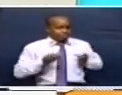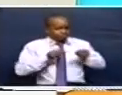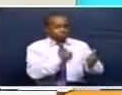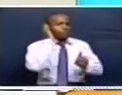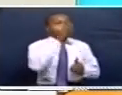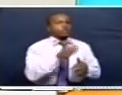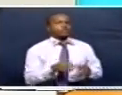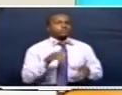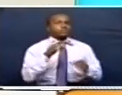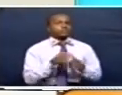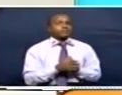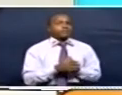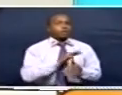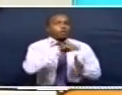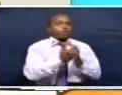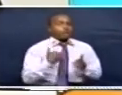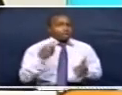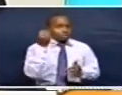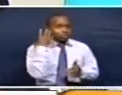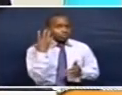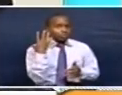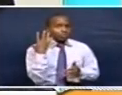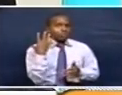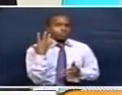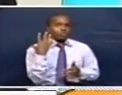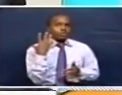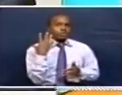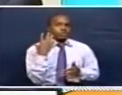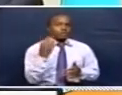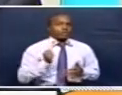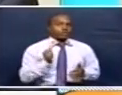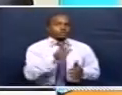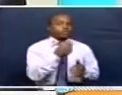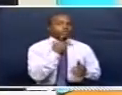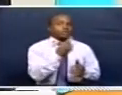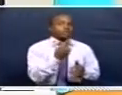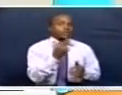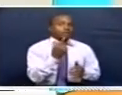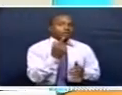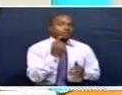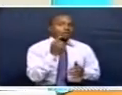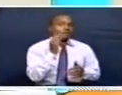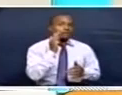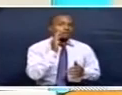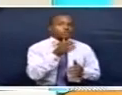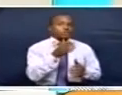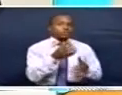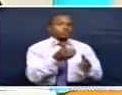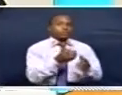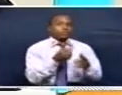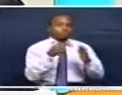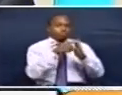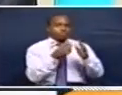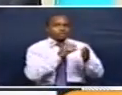her at all. All I know is that she has said that she is going to roll back everything that Mutua has done. that he's